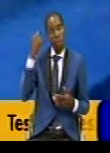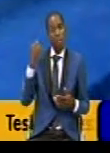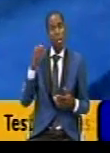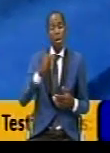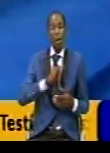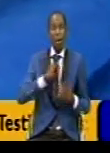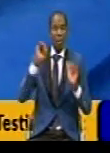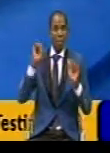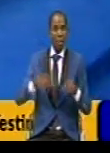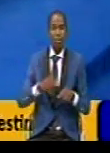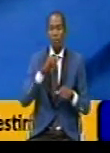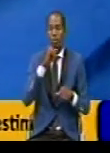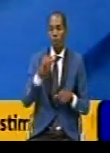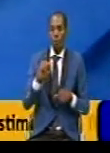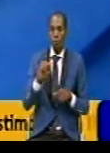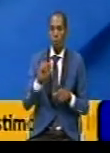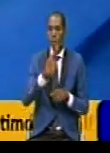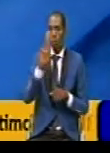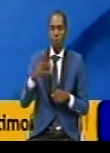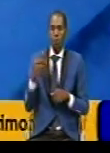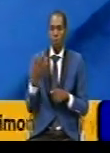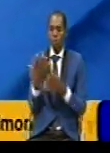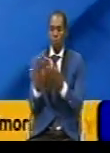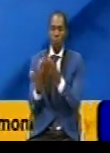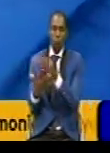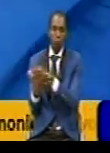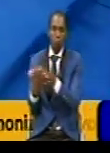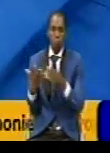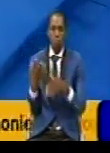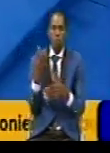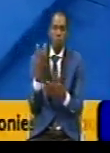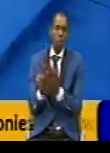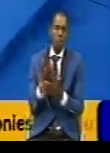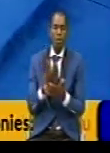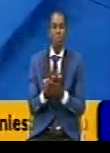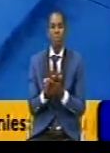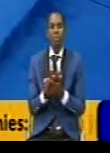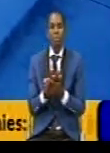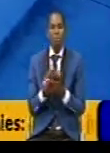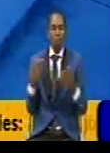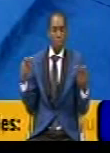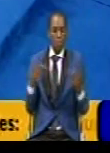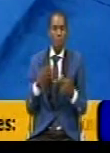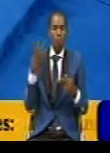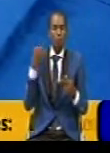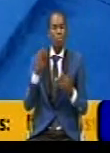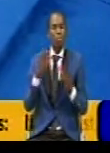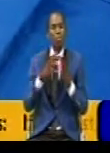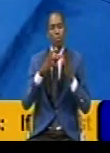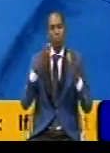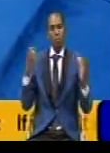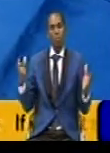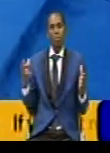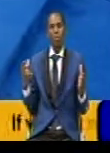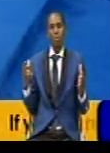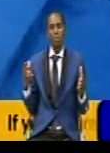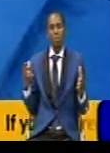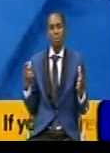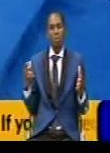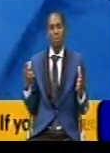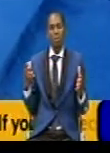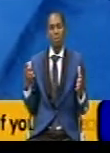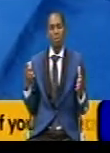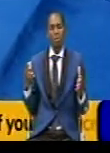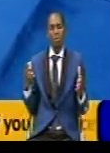on, to the glory of God, because I cannot even bend the fingers. It would have been